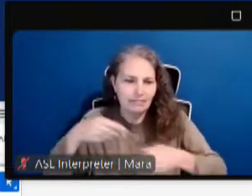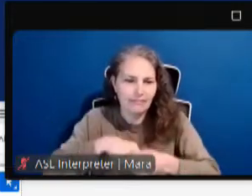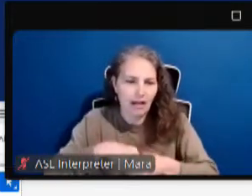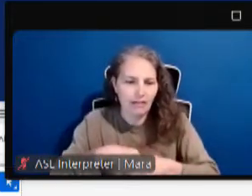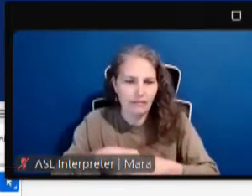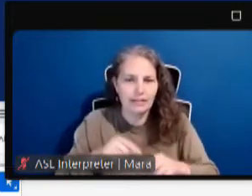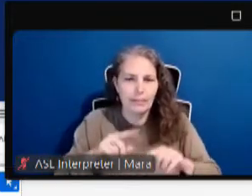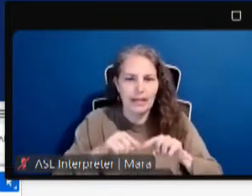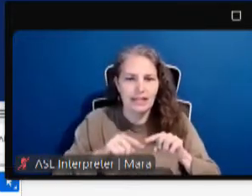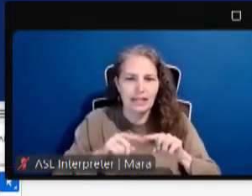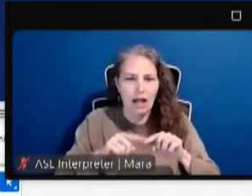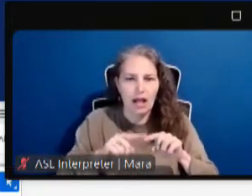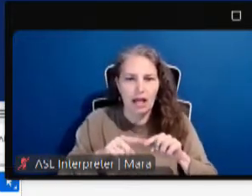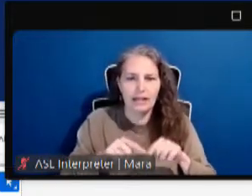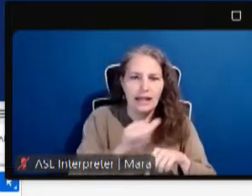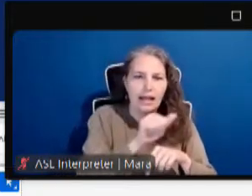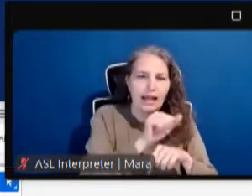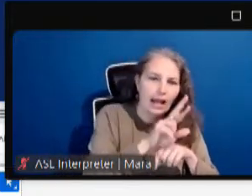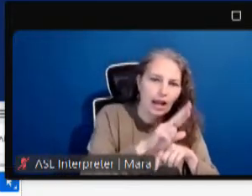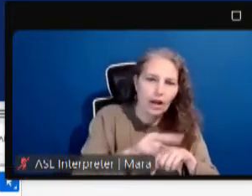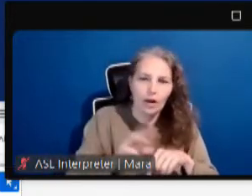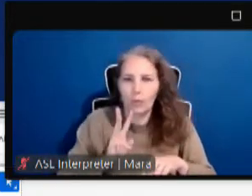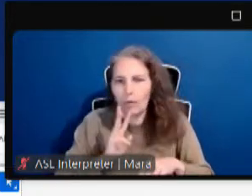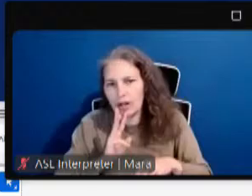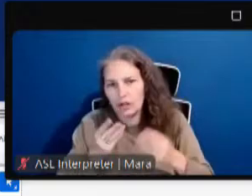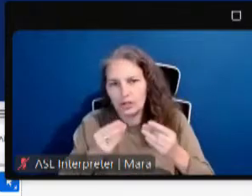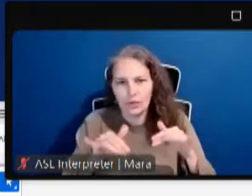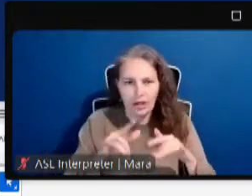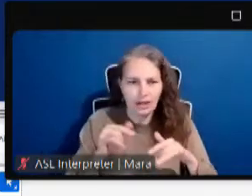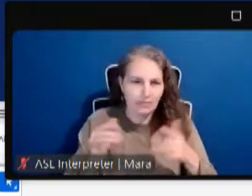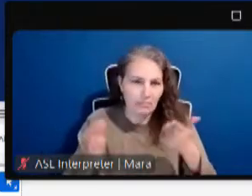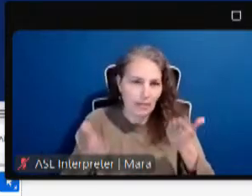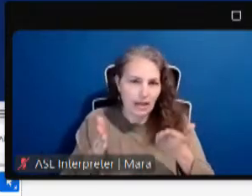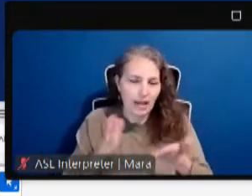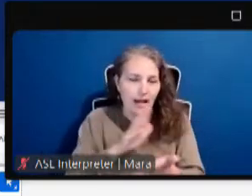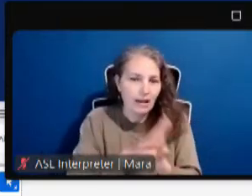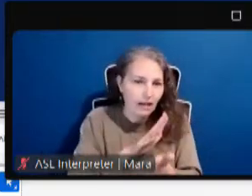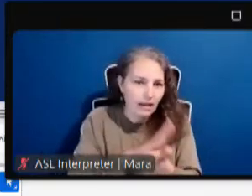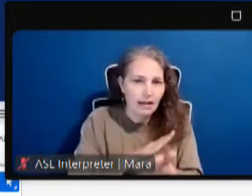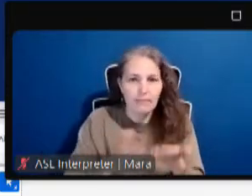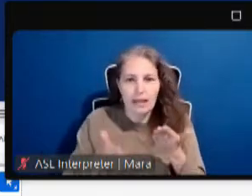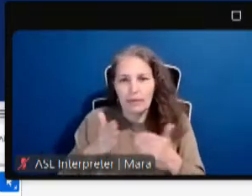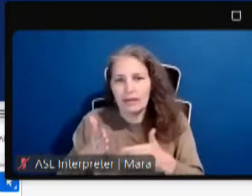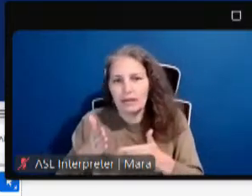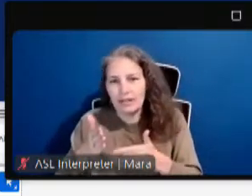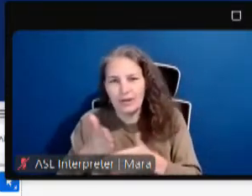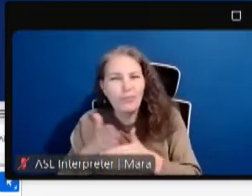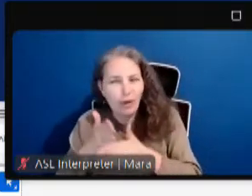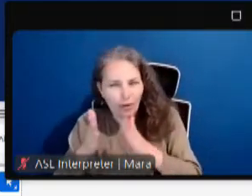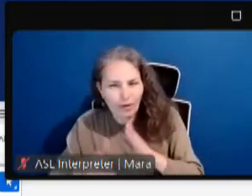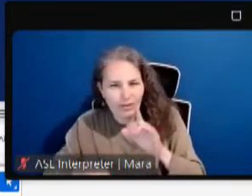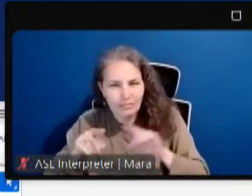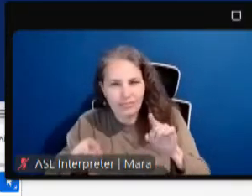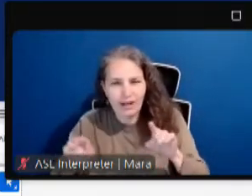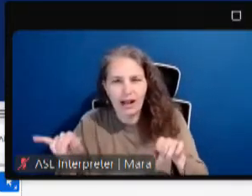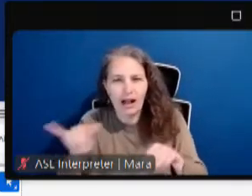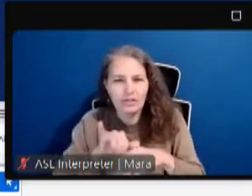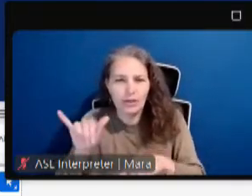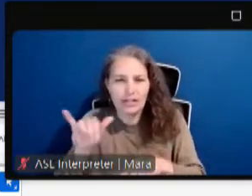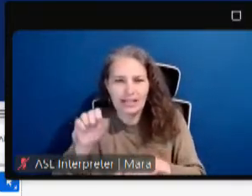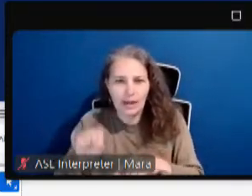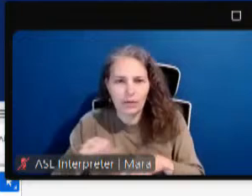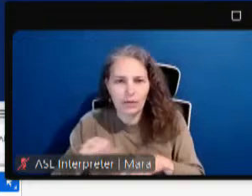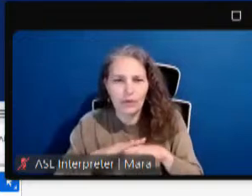academic partners and other regulatory agencies such as the South Coast Air Quality Management District. We do also have a